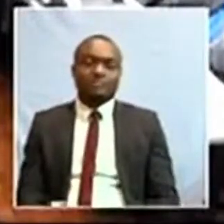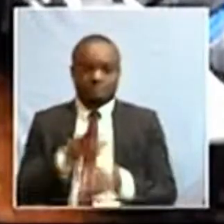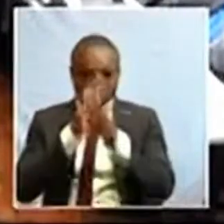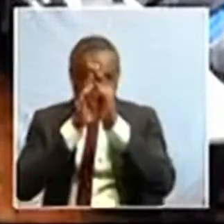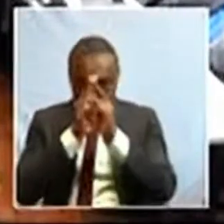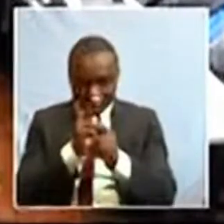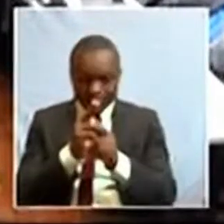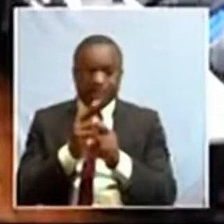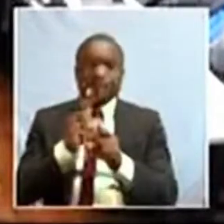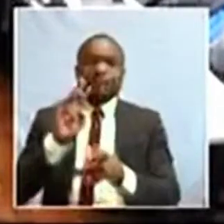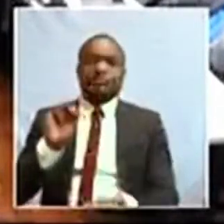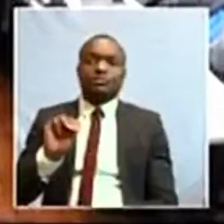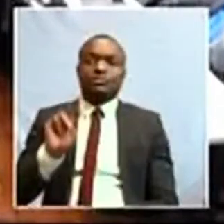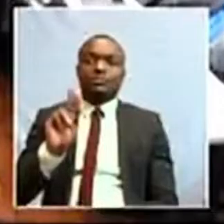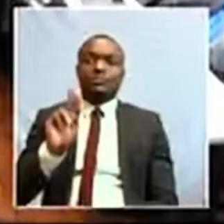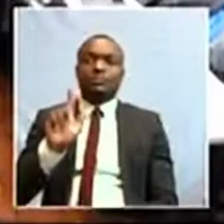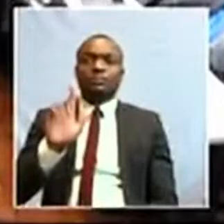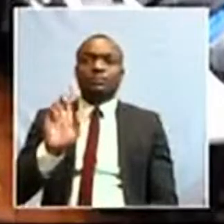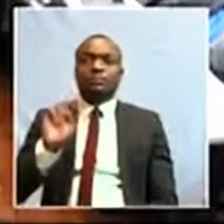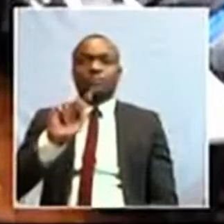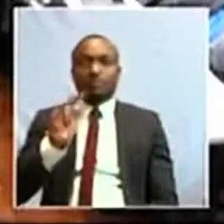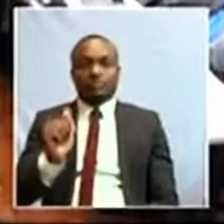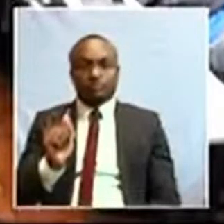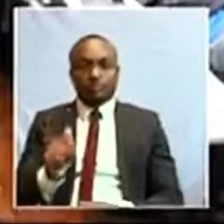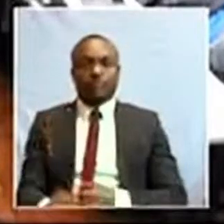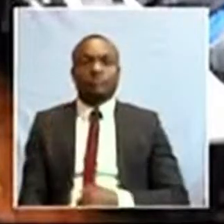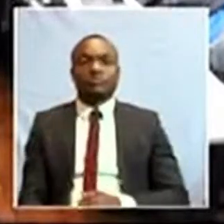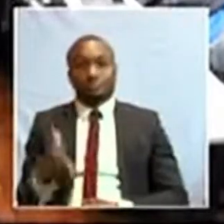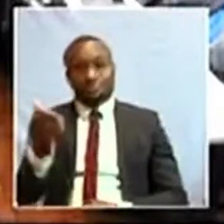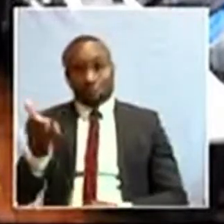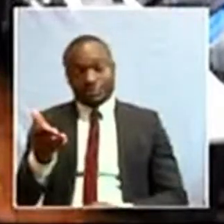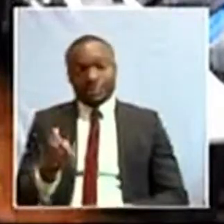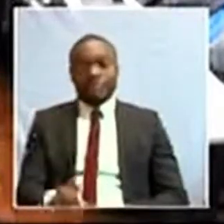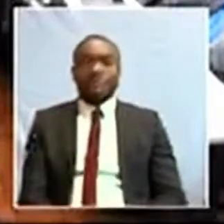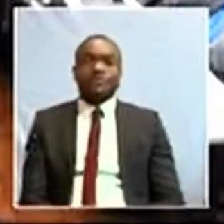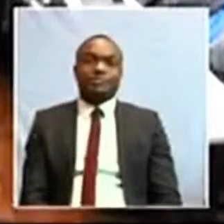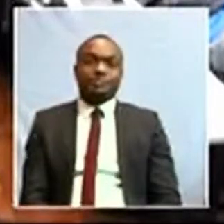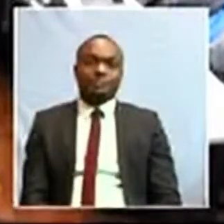Honorable Kampamba before I comment. Please come in.